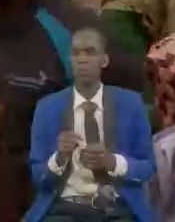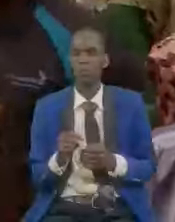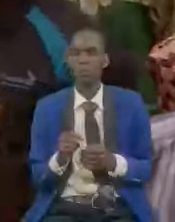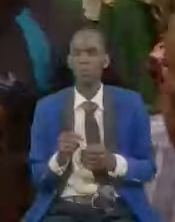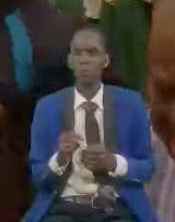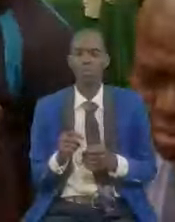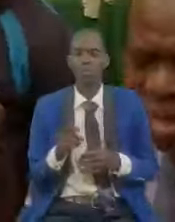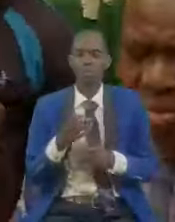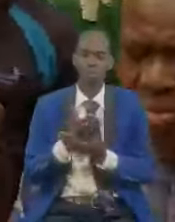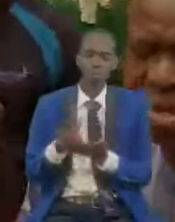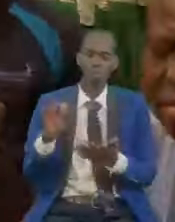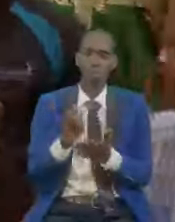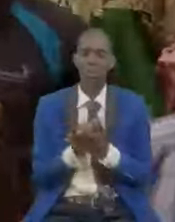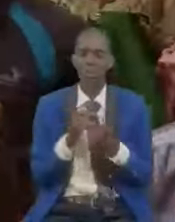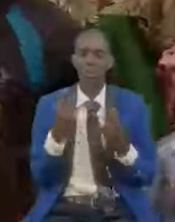character,